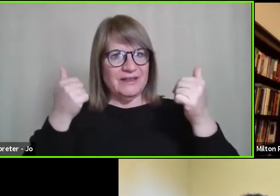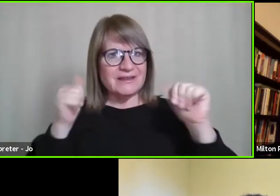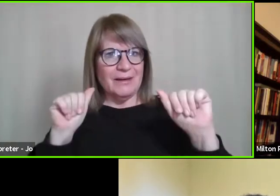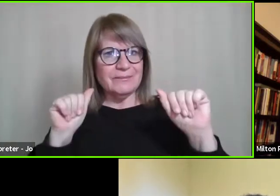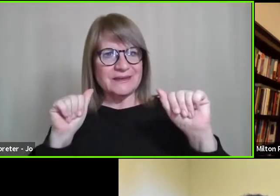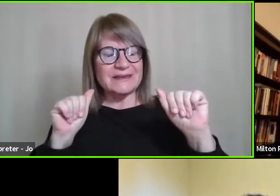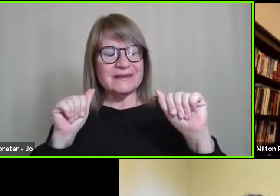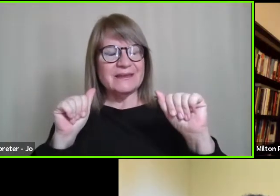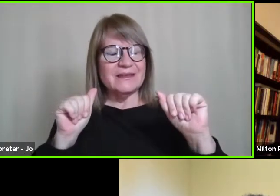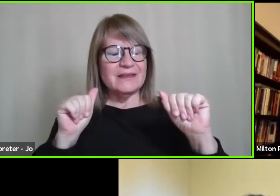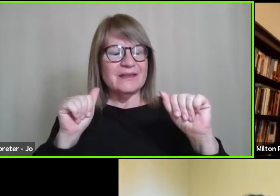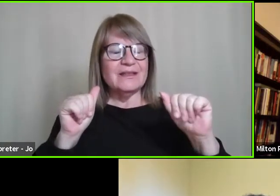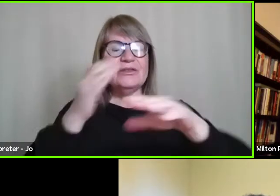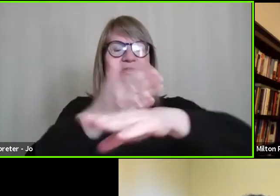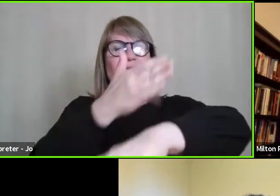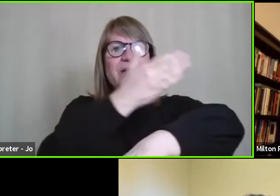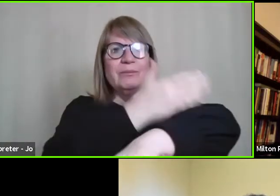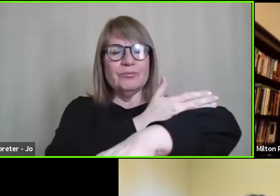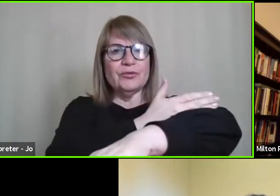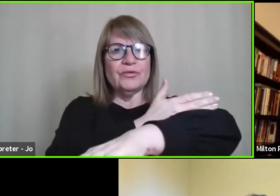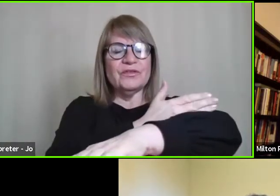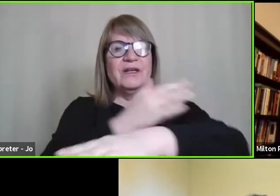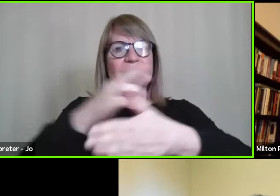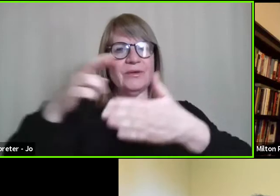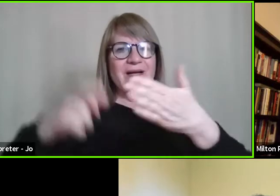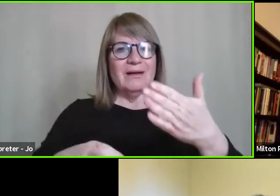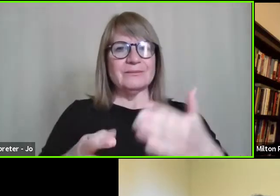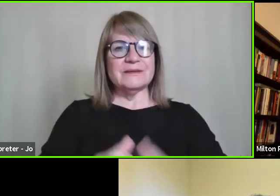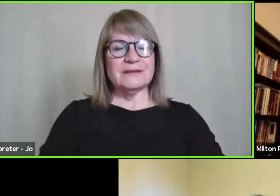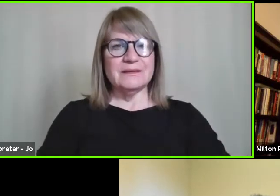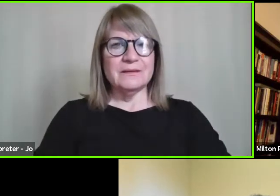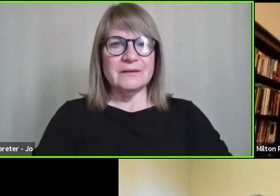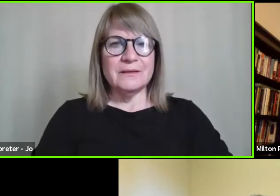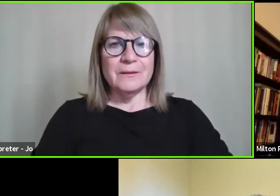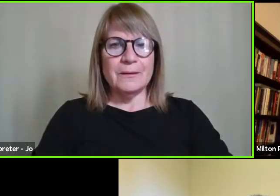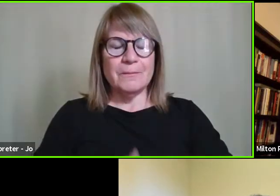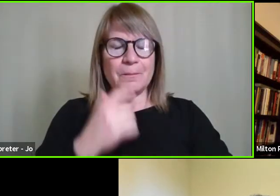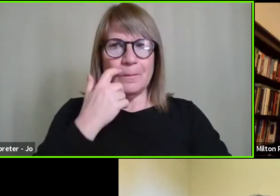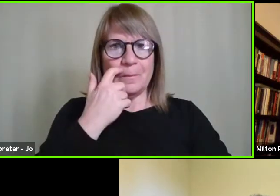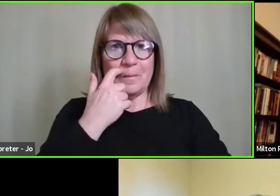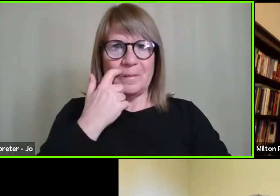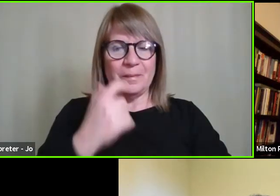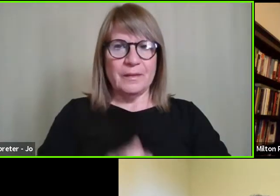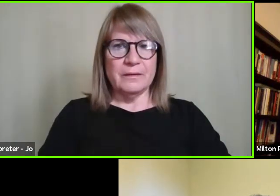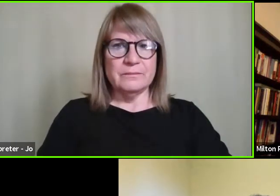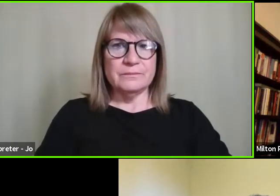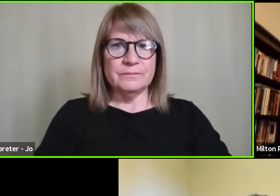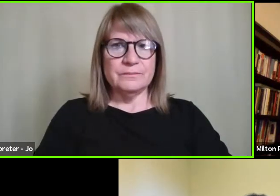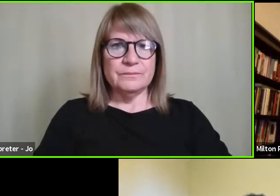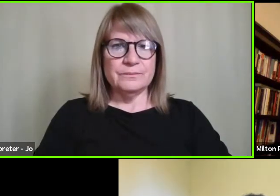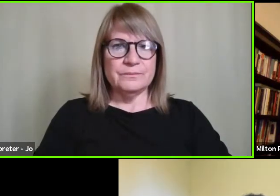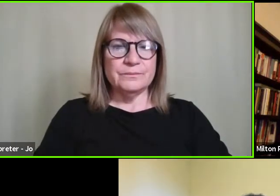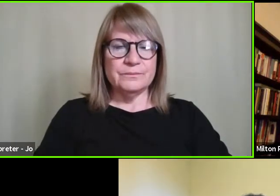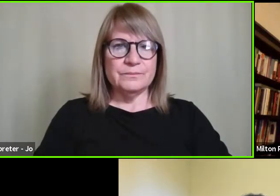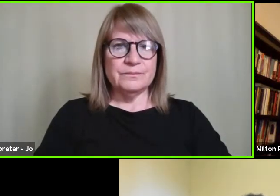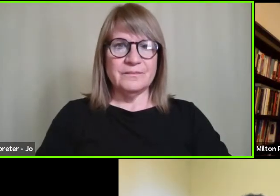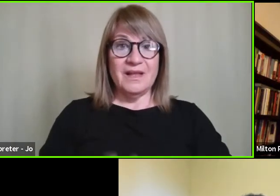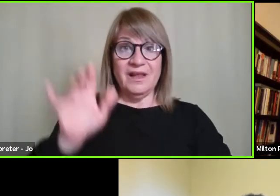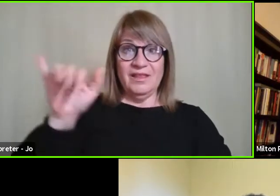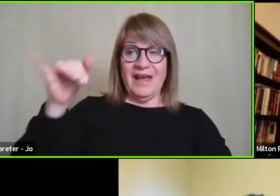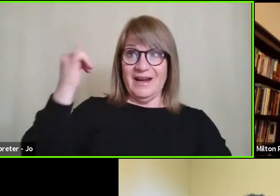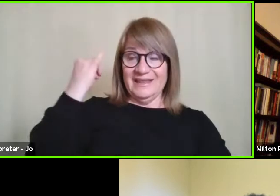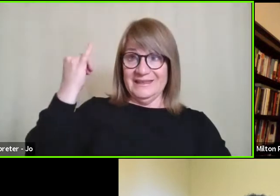outcomes that's uh that fails or i should say it um it limits our ability as a